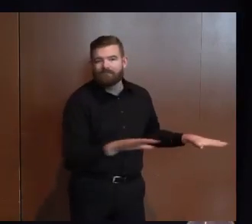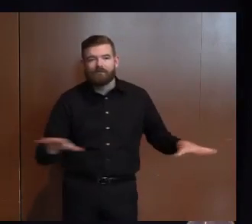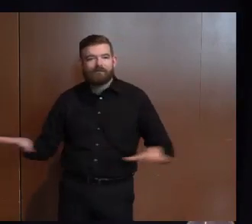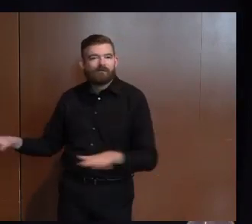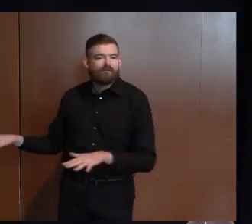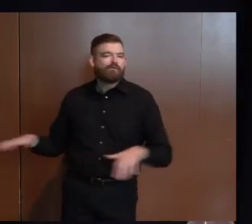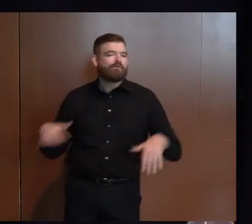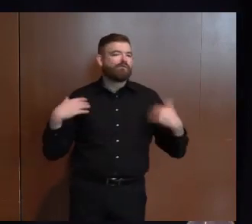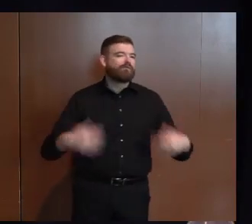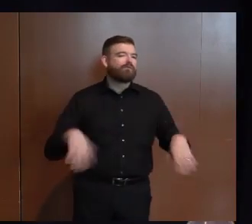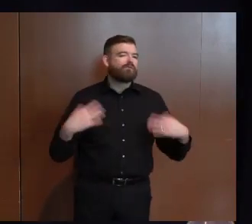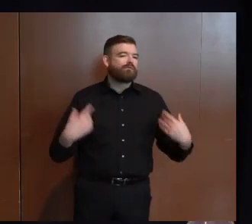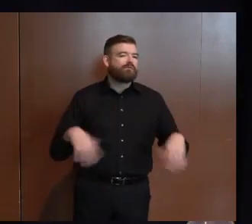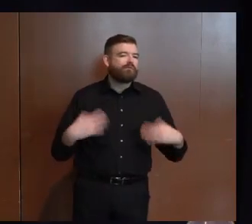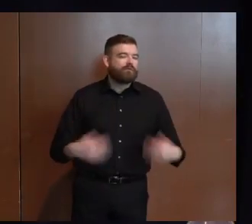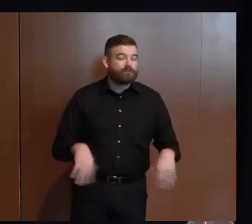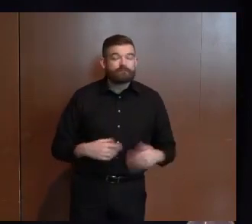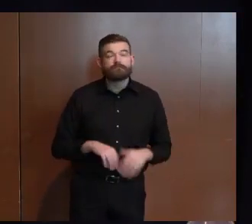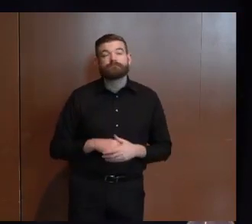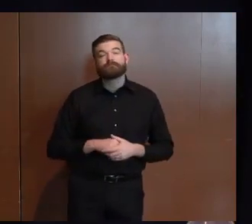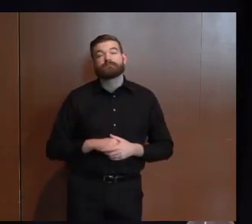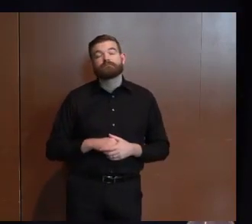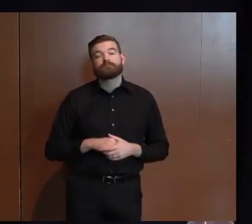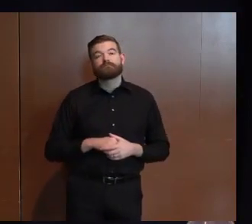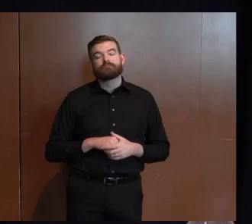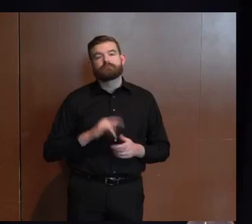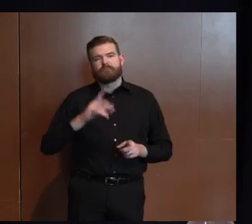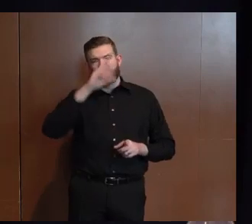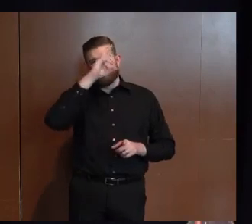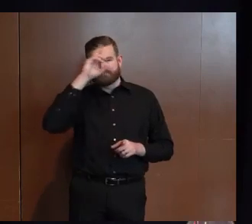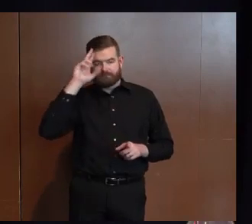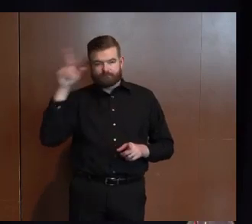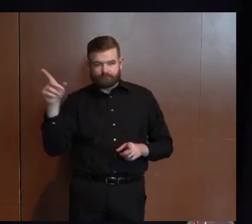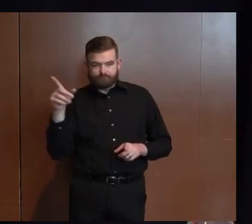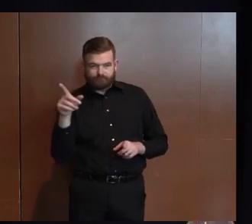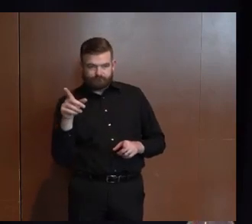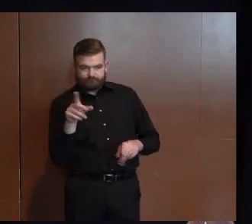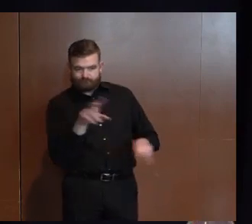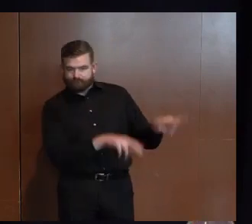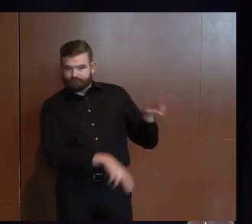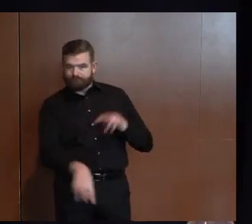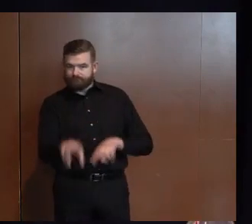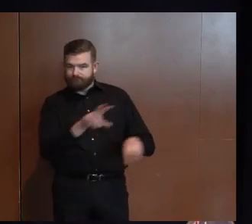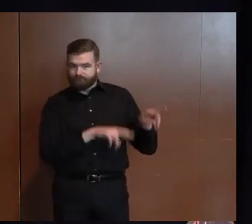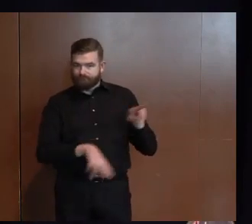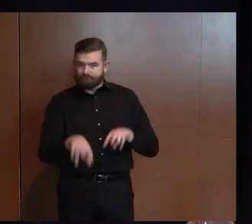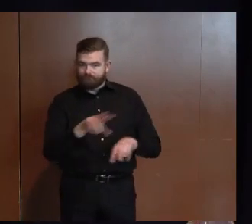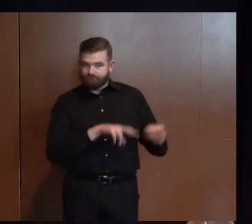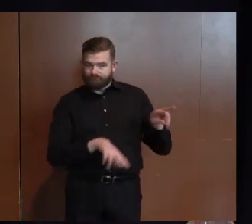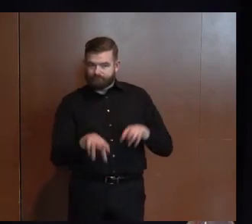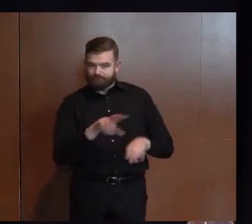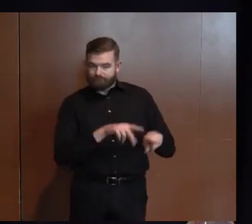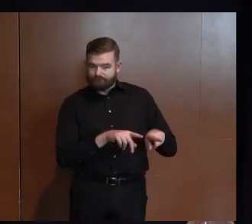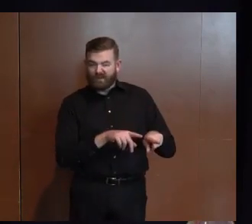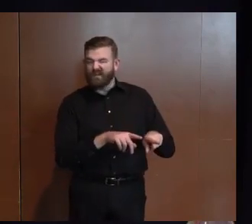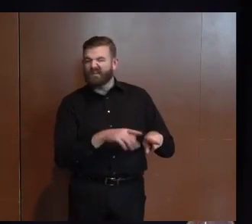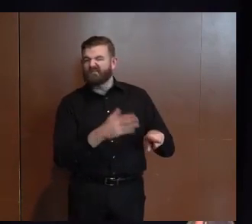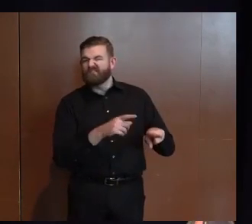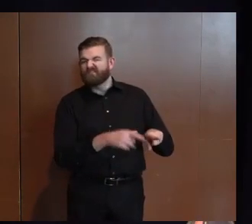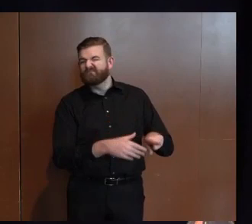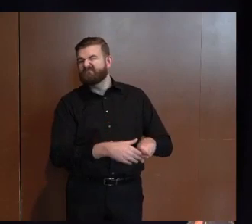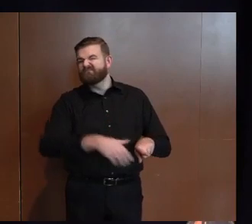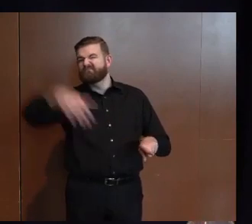the hospital makes the best decisions at that point in time, and they may go on divert. Some go on divert for 2 hours, some go on divert